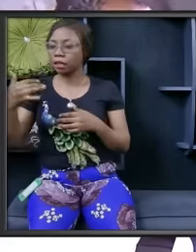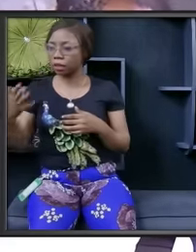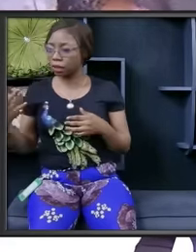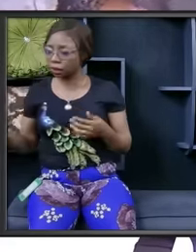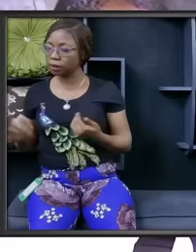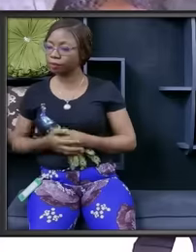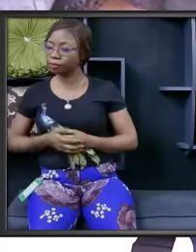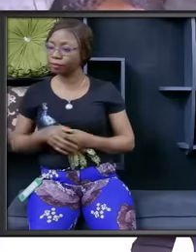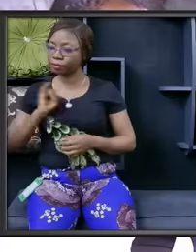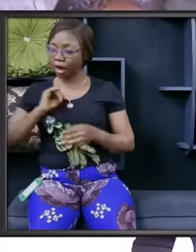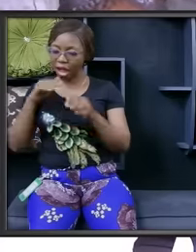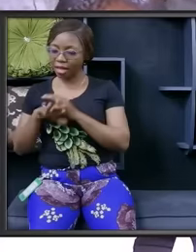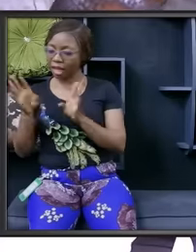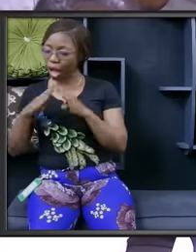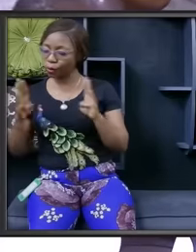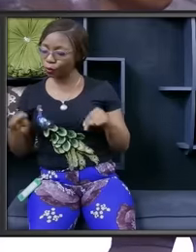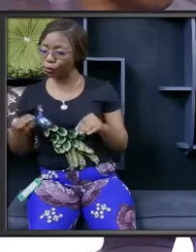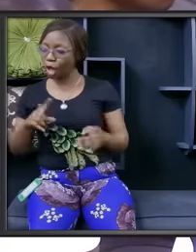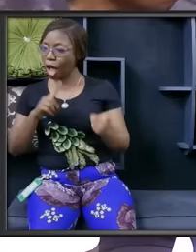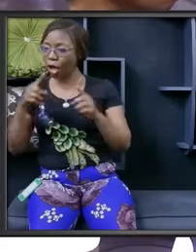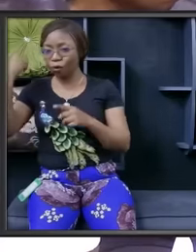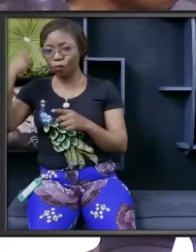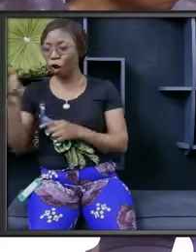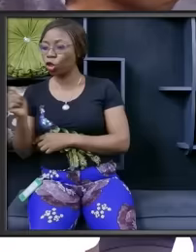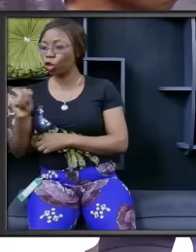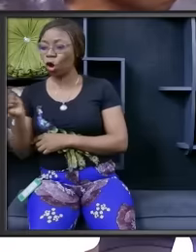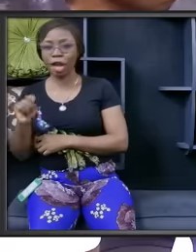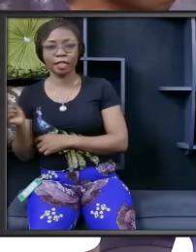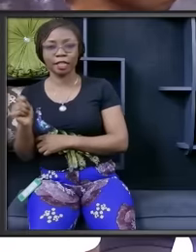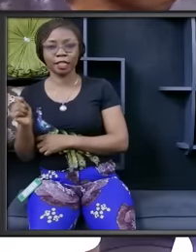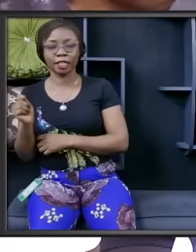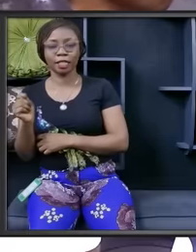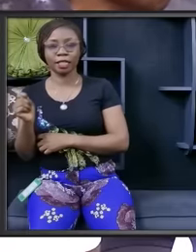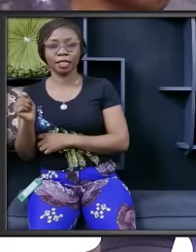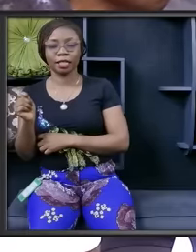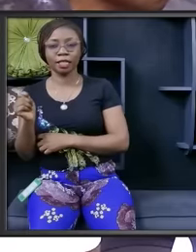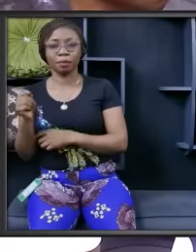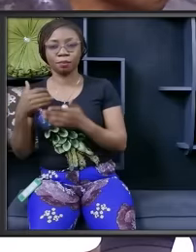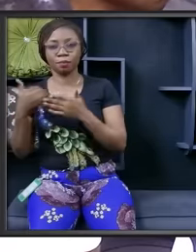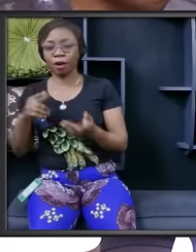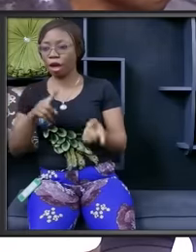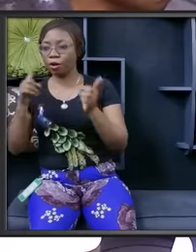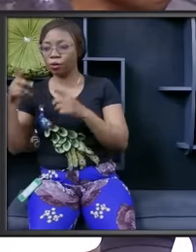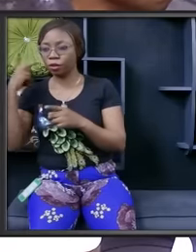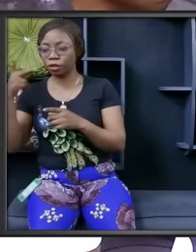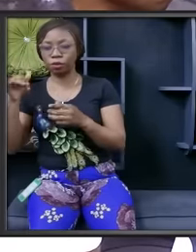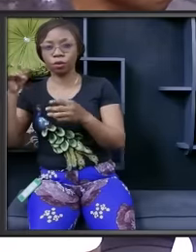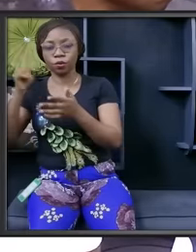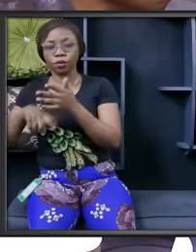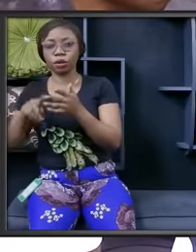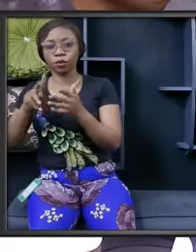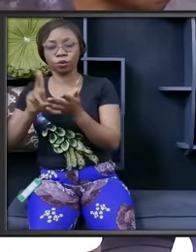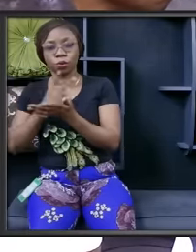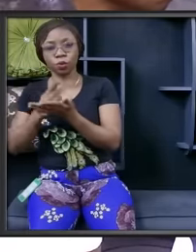come enter the house. I go for toilet, make I wee-wee. Before I go check what thing I cook for kitchen, because I warm